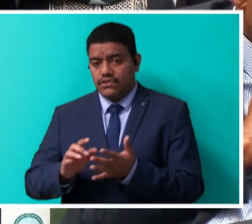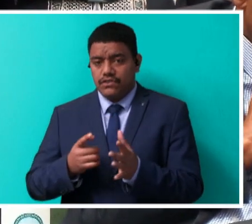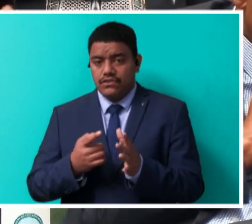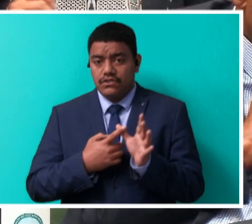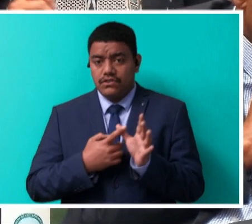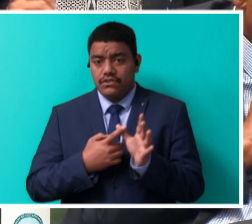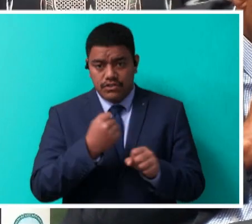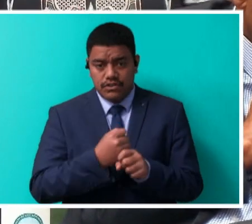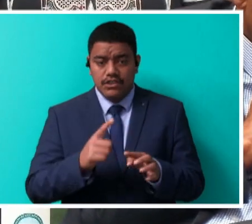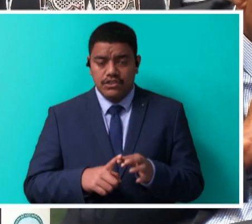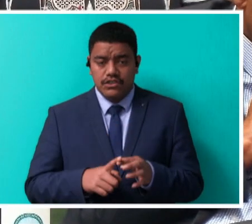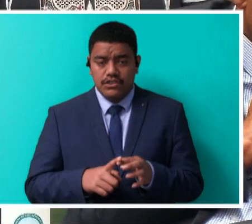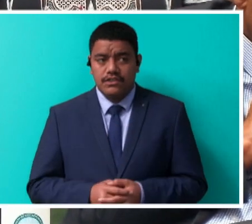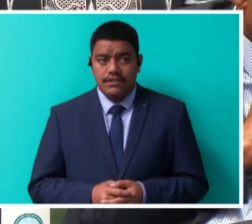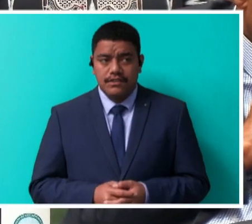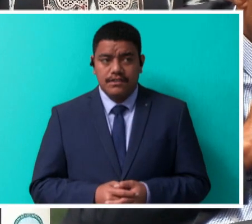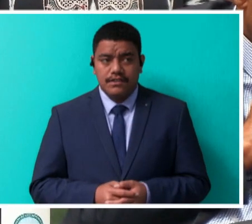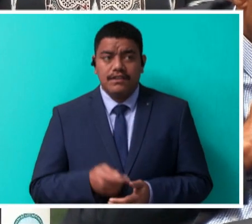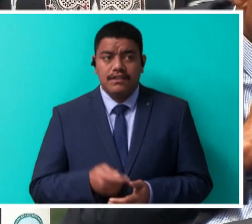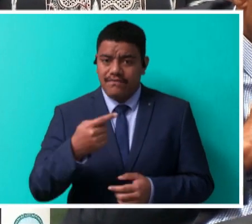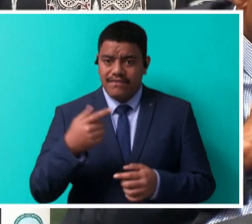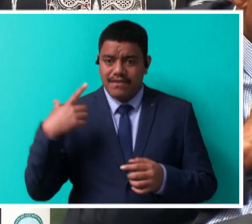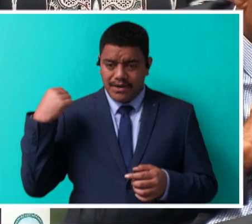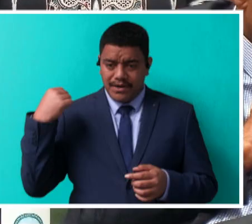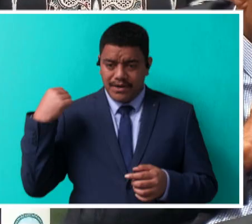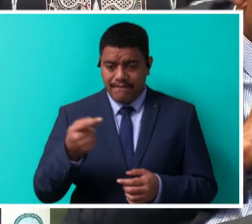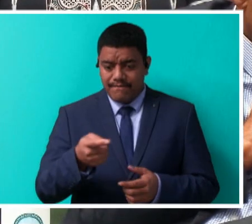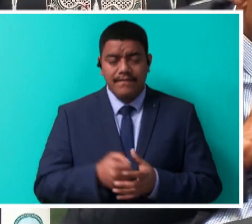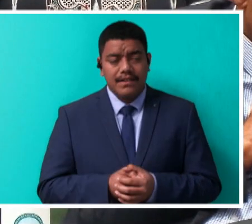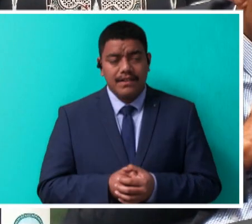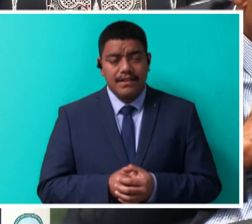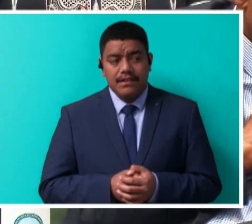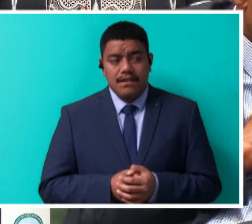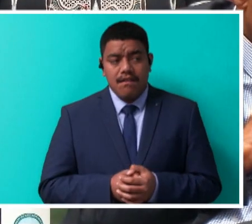Speaker, if there is a bail application and